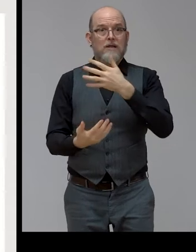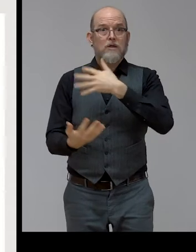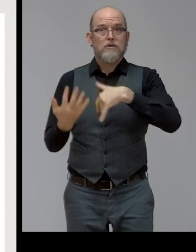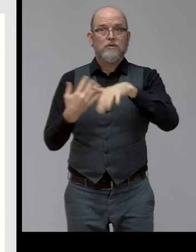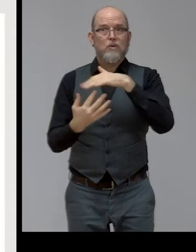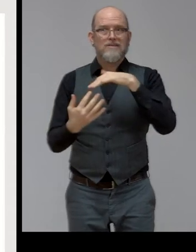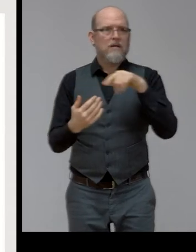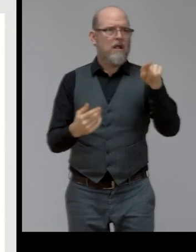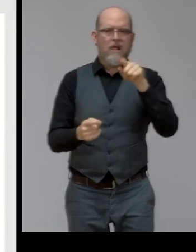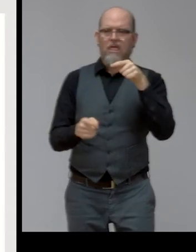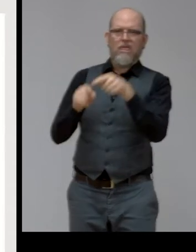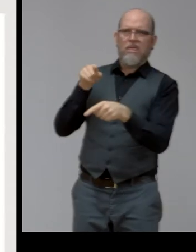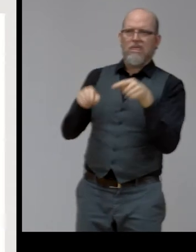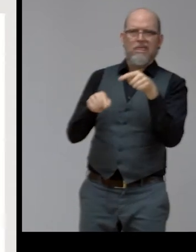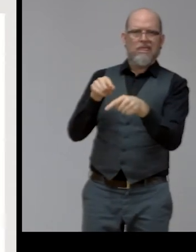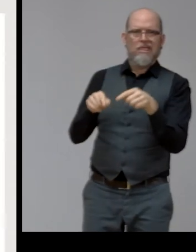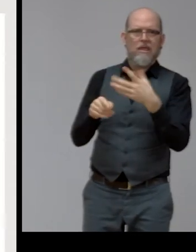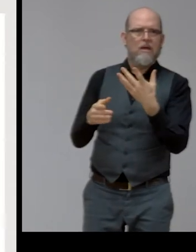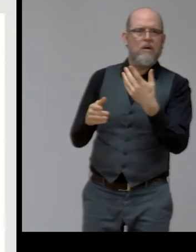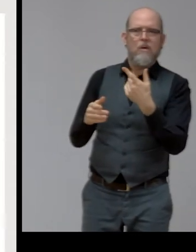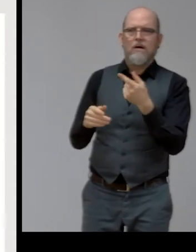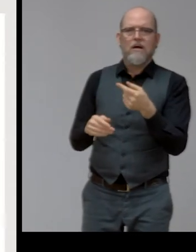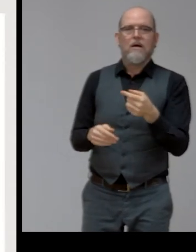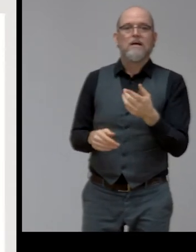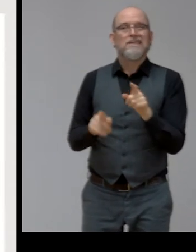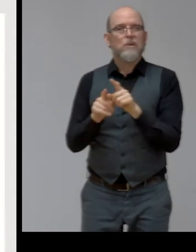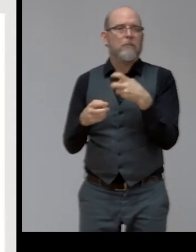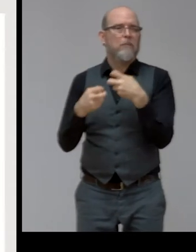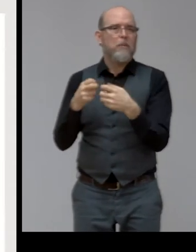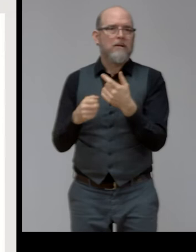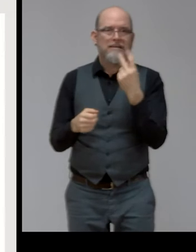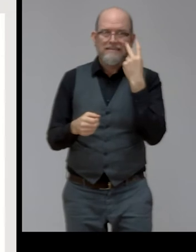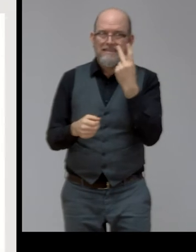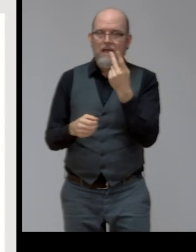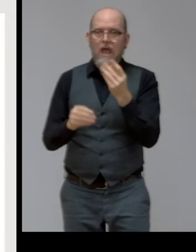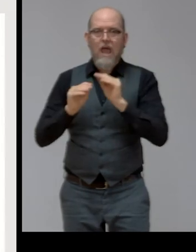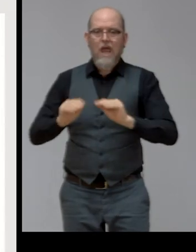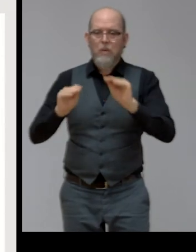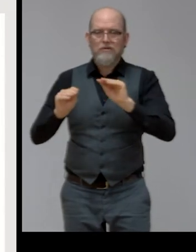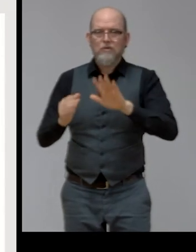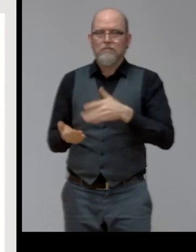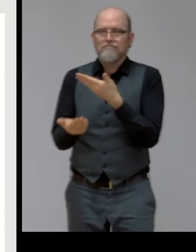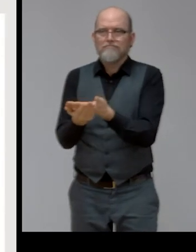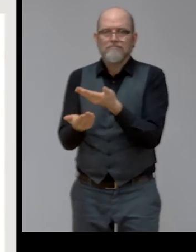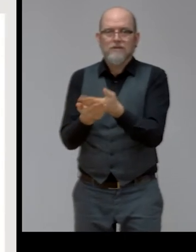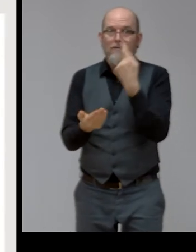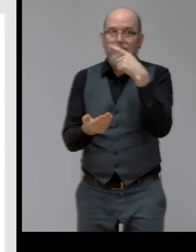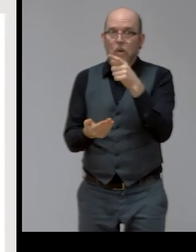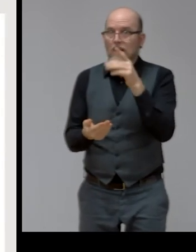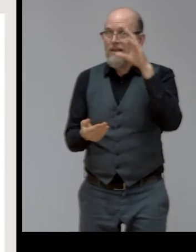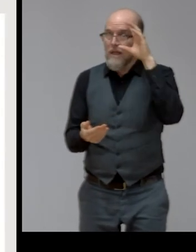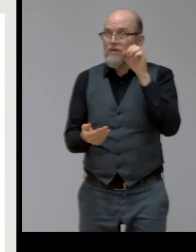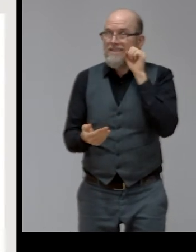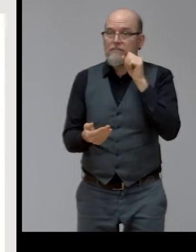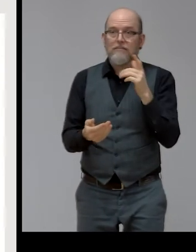that force people with disabilities and especially Down syndrome to stay at home and out of work. And